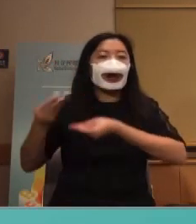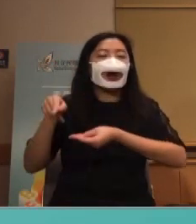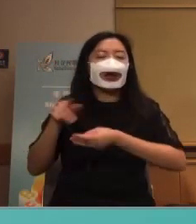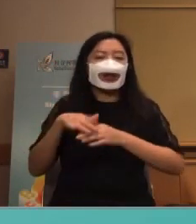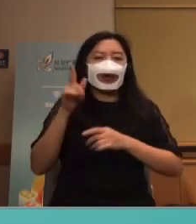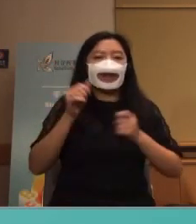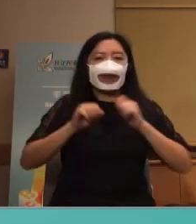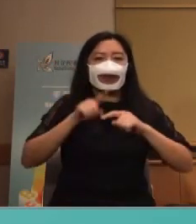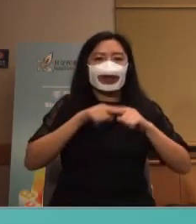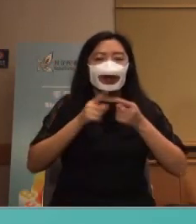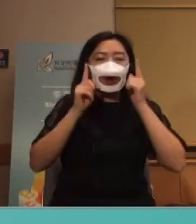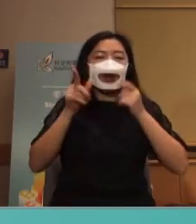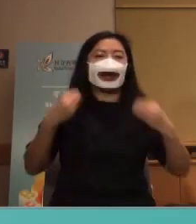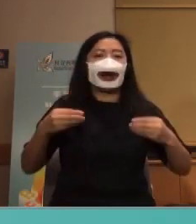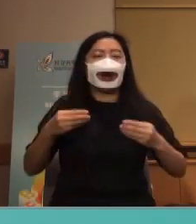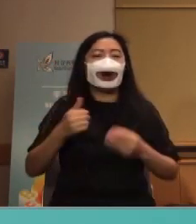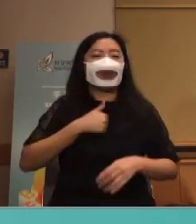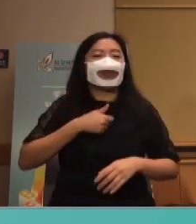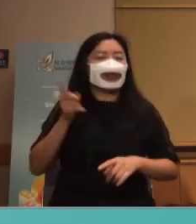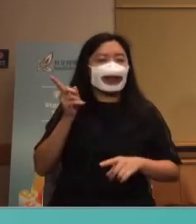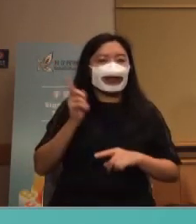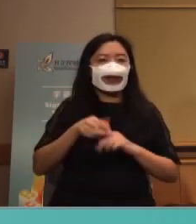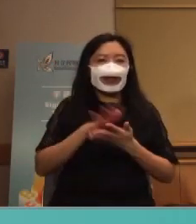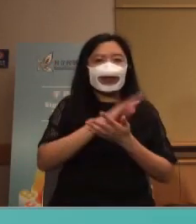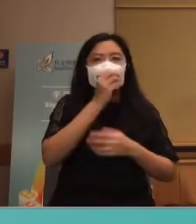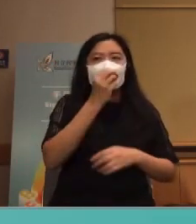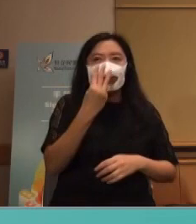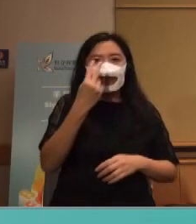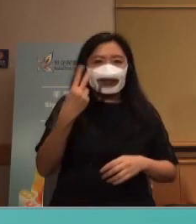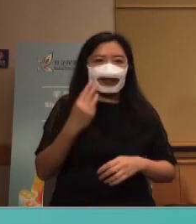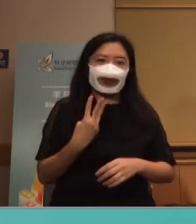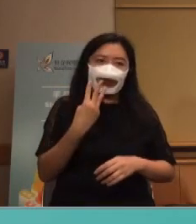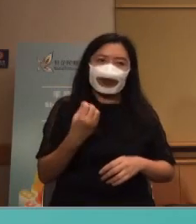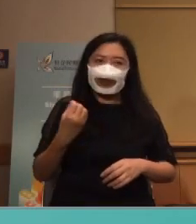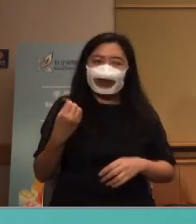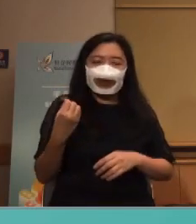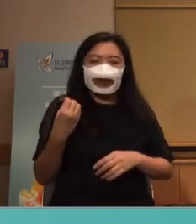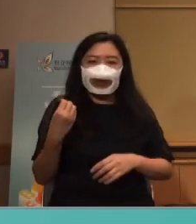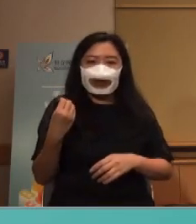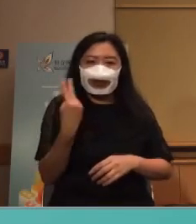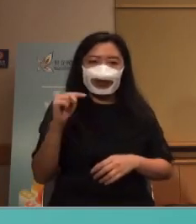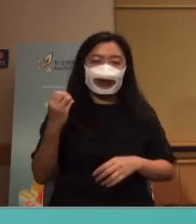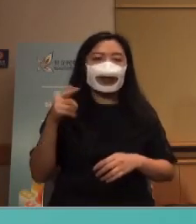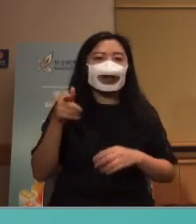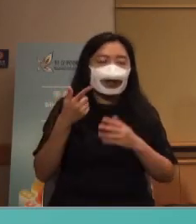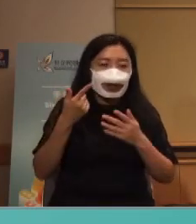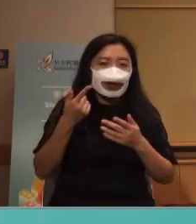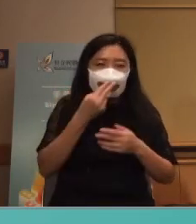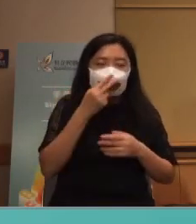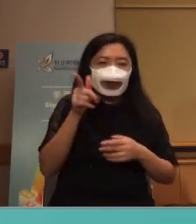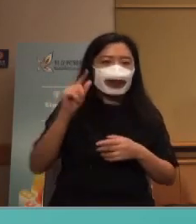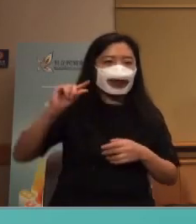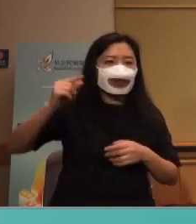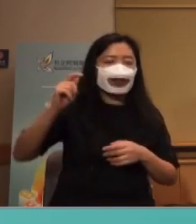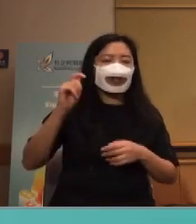or 2.2 that semester. I was super depressed. And he's like, Gal, because I asked, he was my mentor. It's my